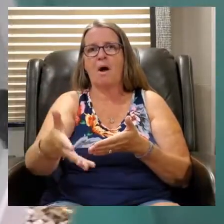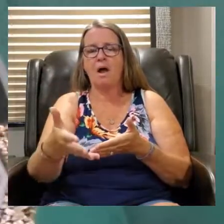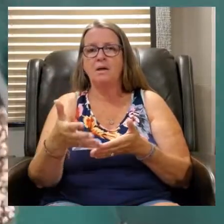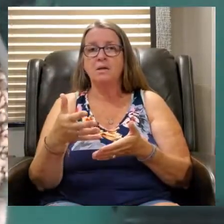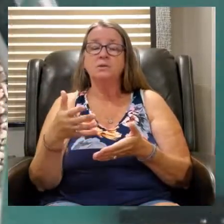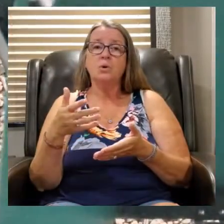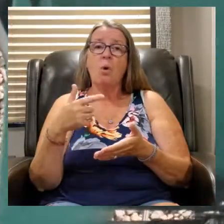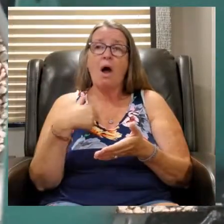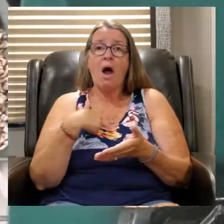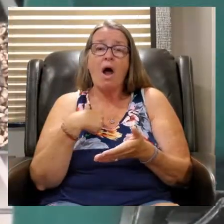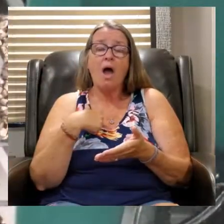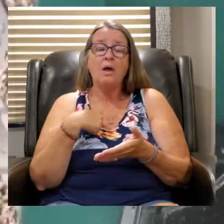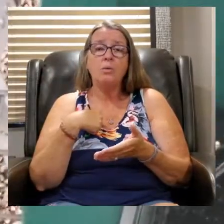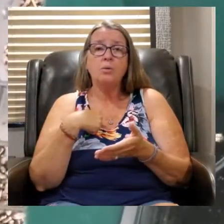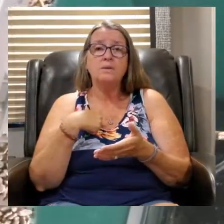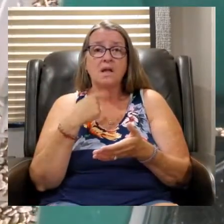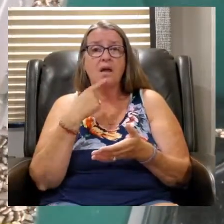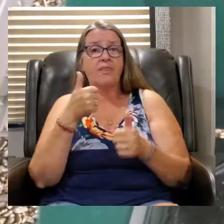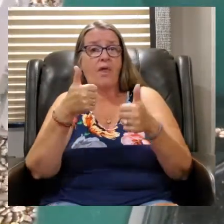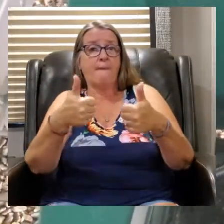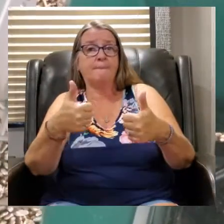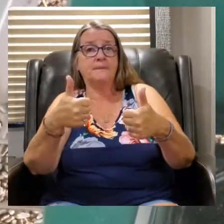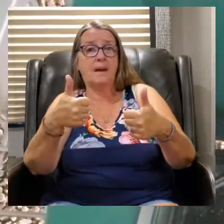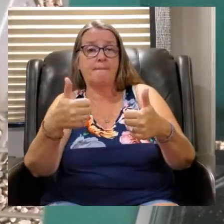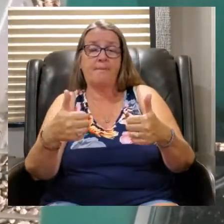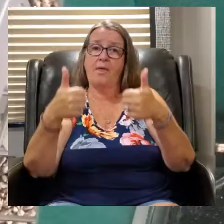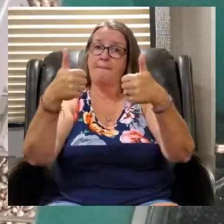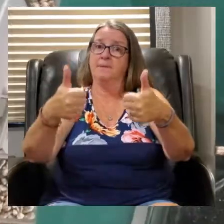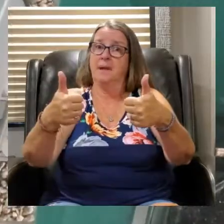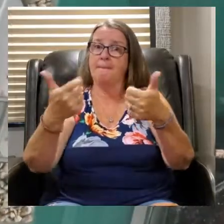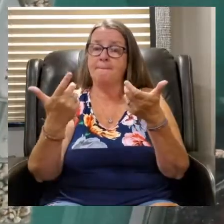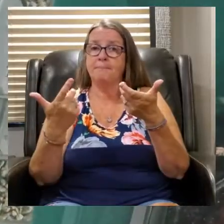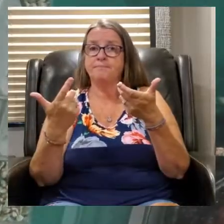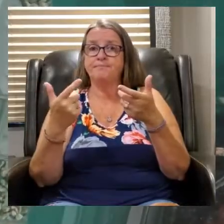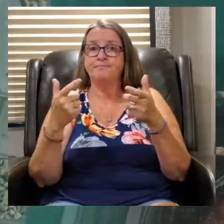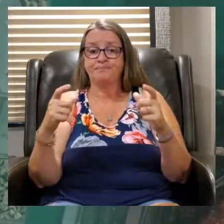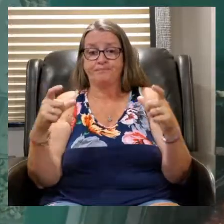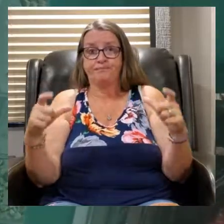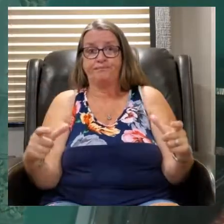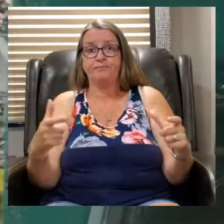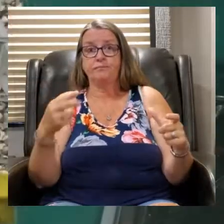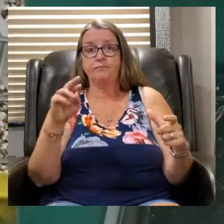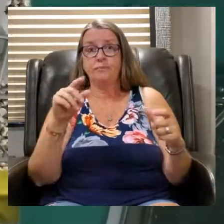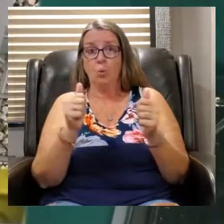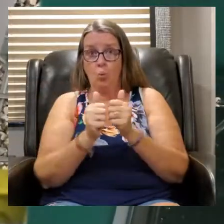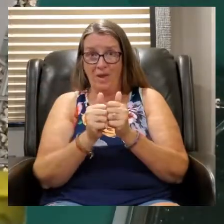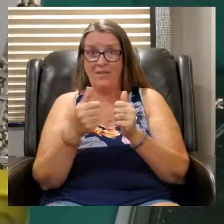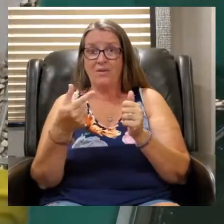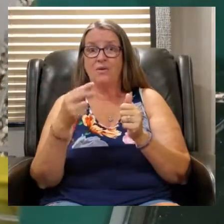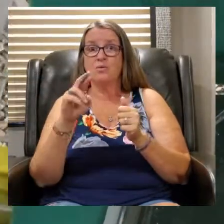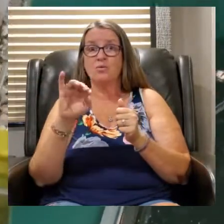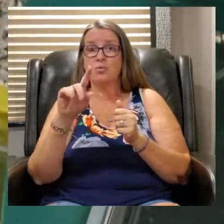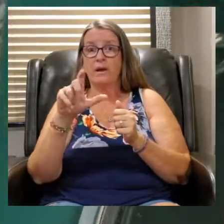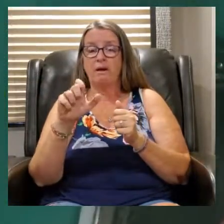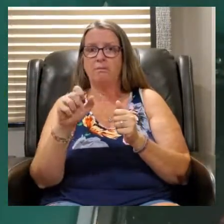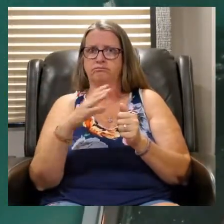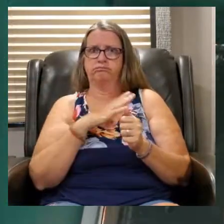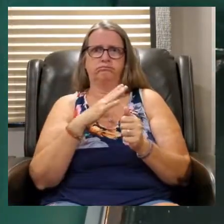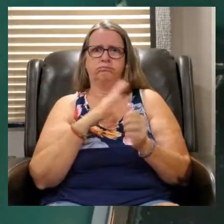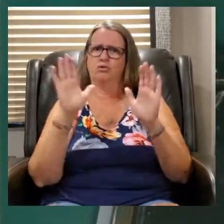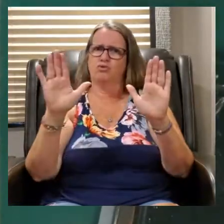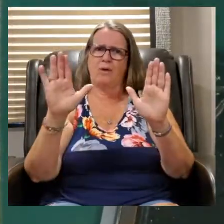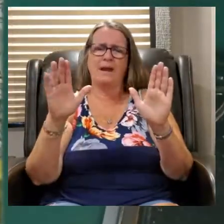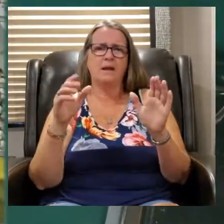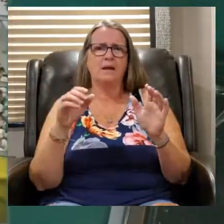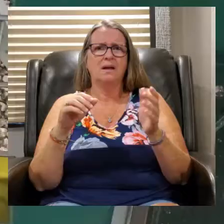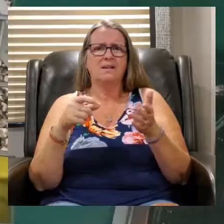ever had. So I would give this, you know, thumbs up on top of thumbs up. And with the griddle, it's a no-brainer. And